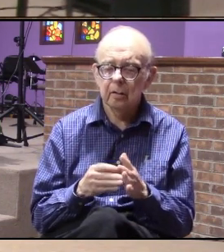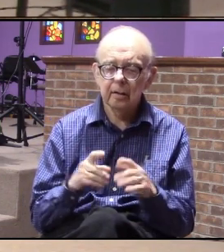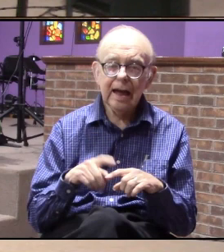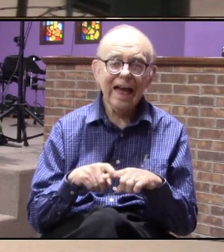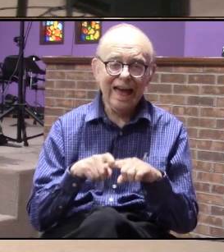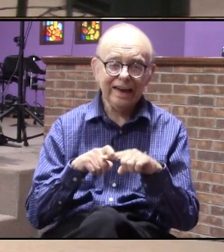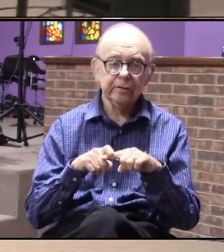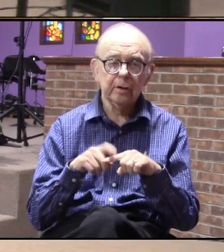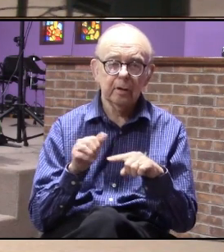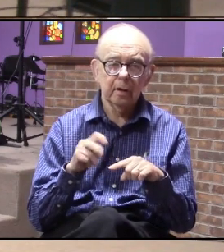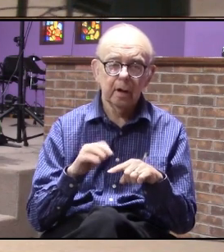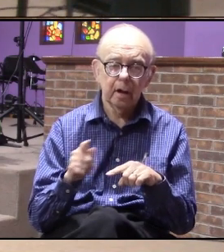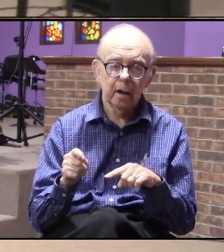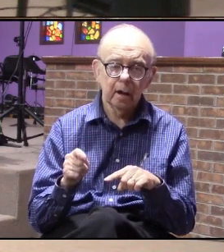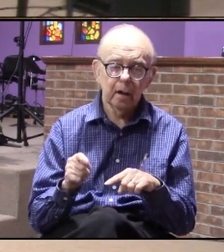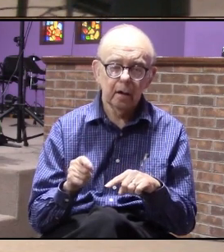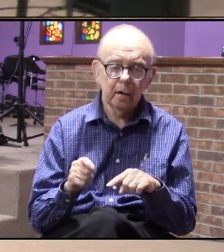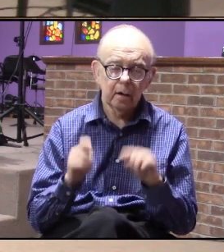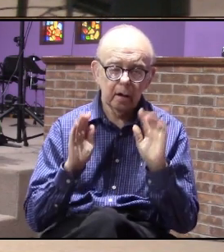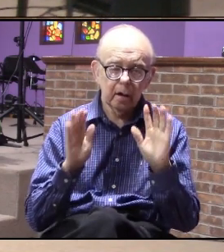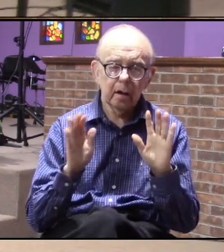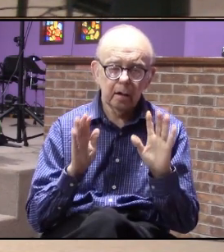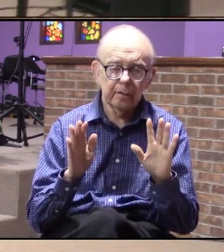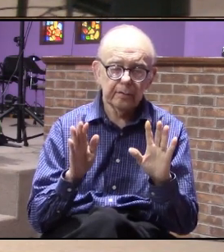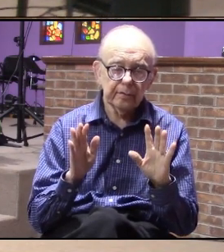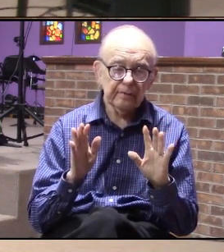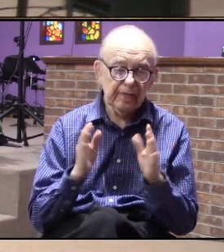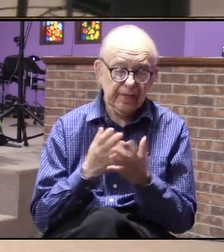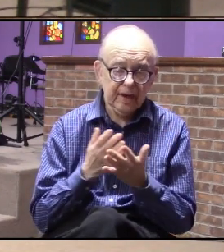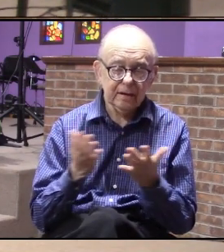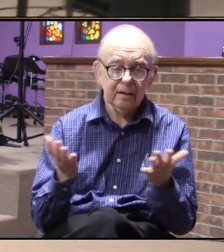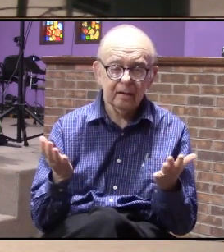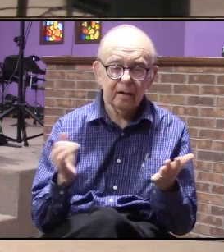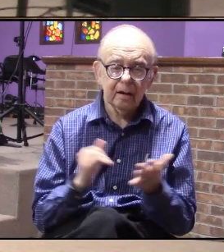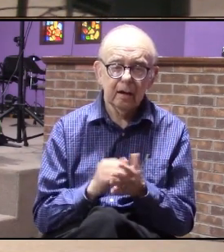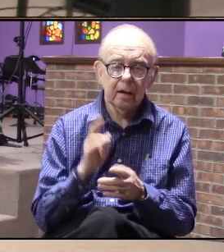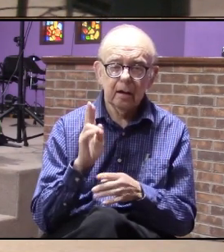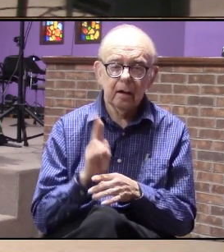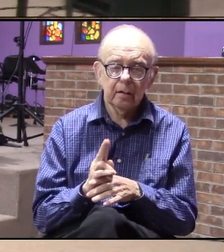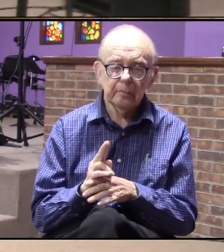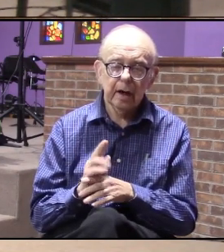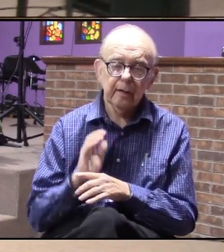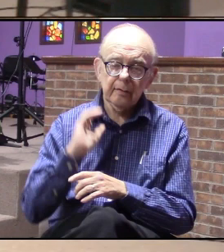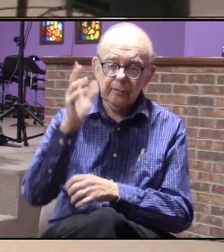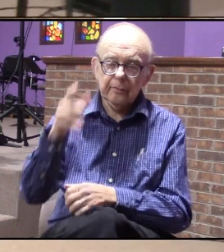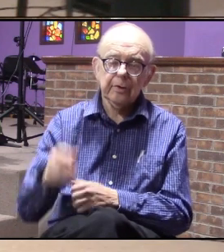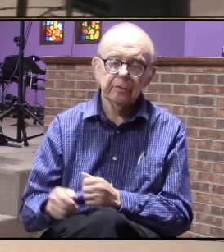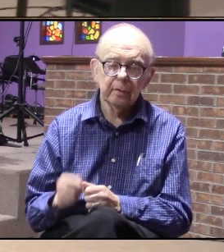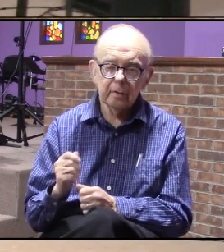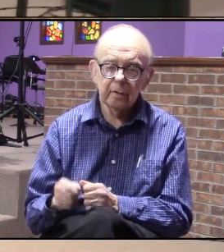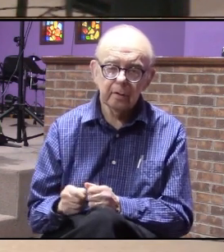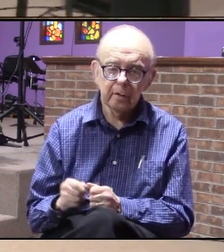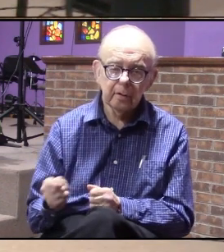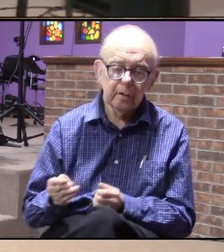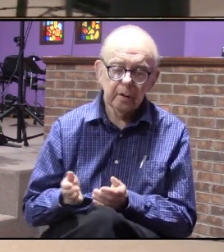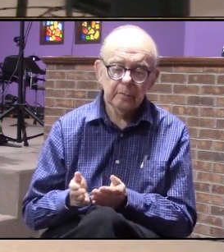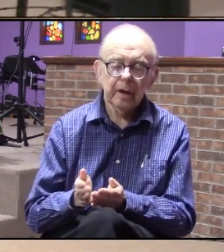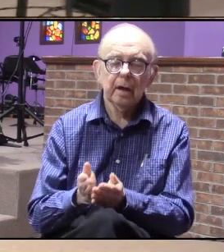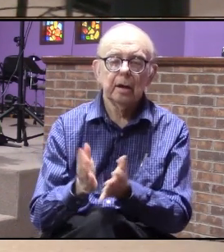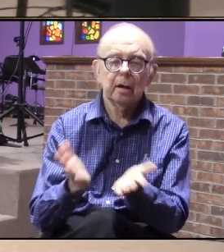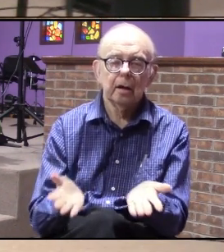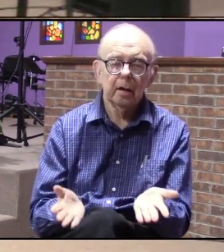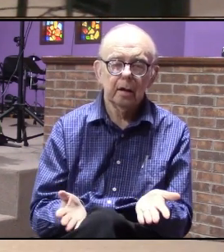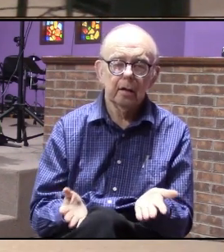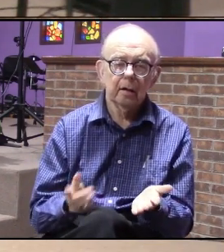anchor is an amazing invention. It's used by fishermen, by sailors